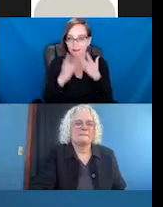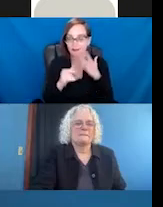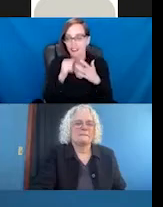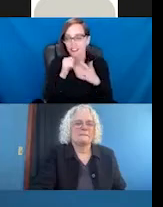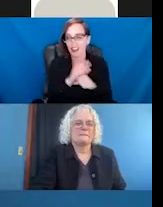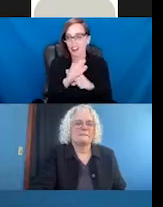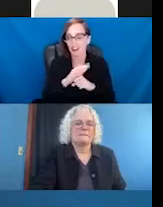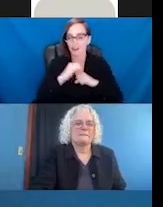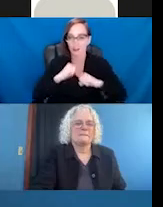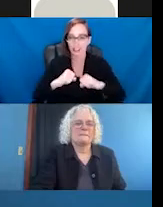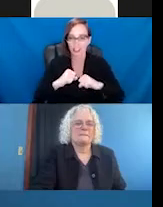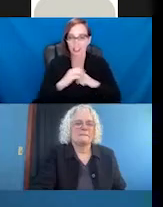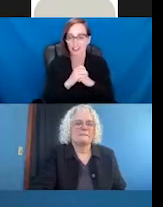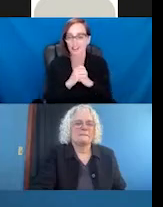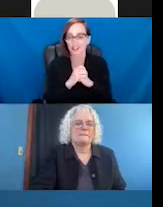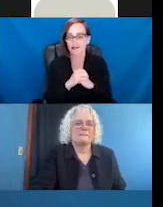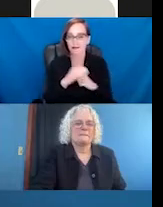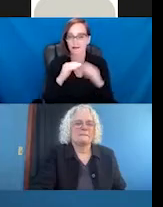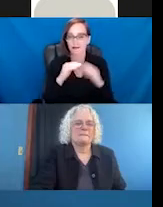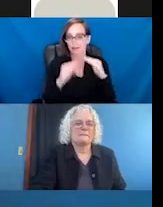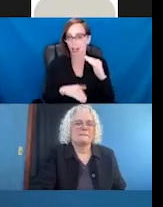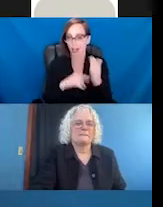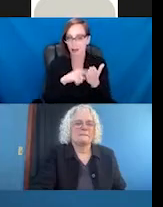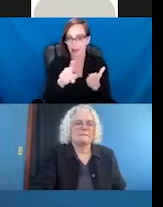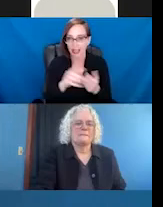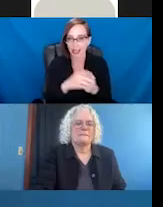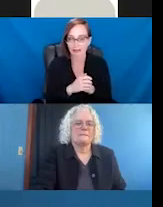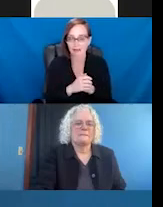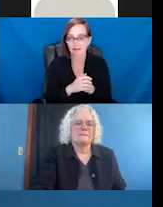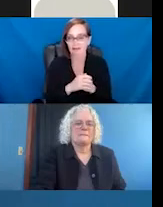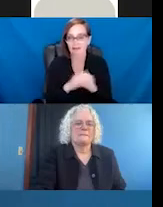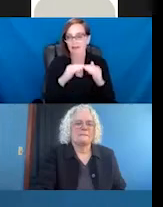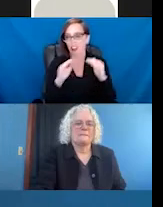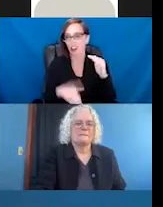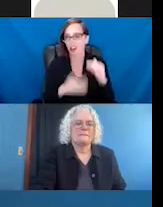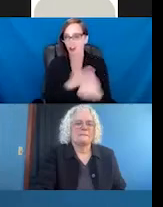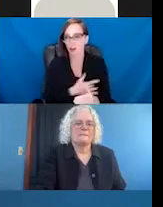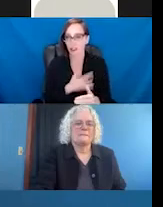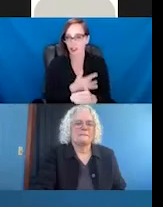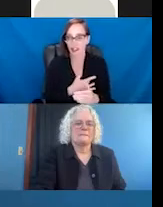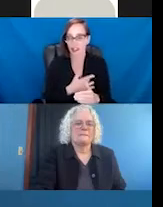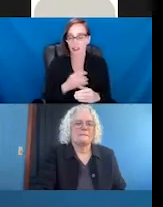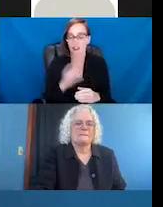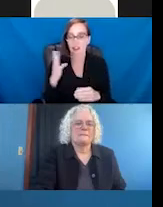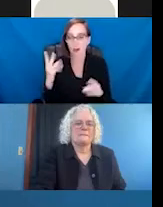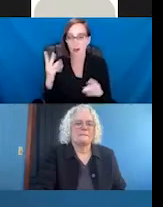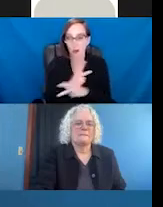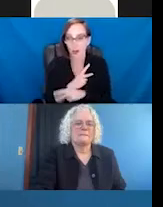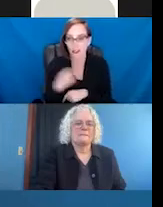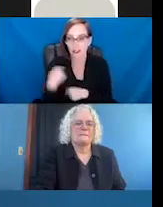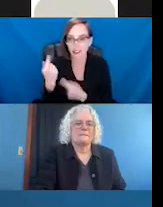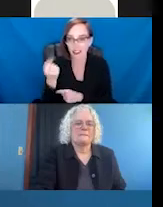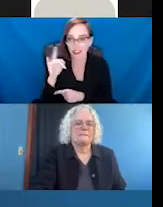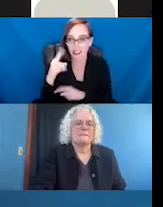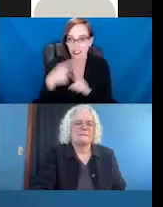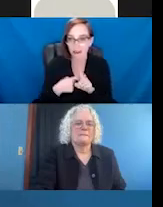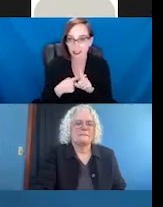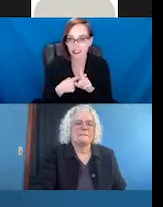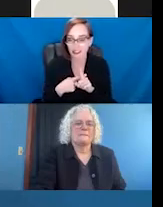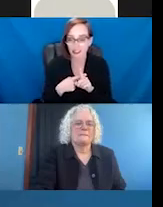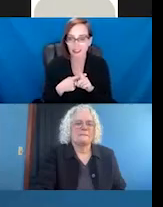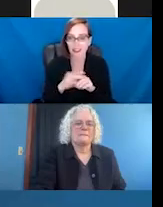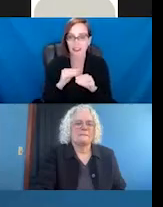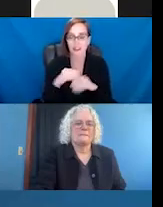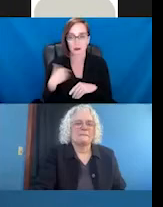and underpaid. I've never seen this more clearly than I have in the last 18 months. What stands out for me is how much our